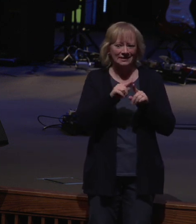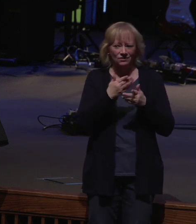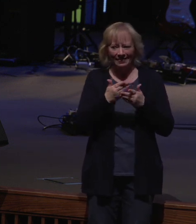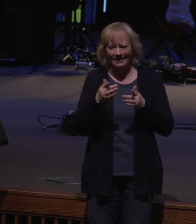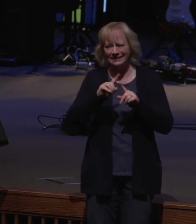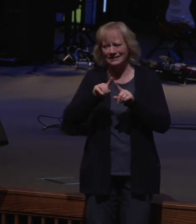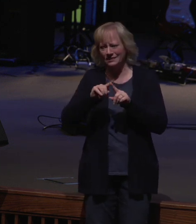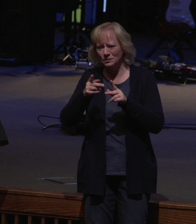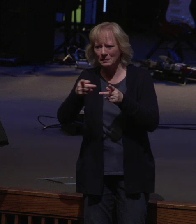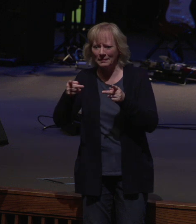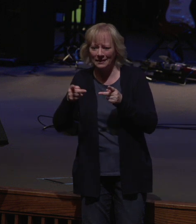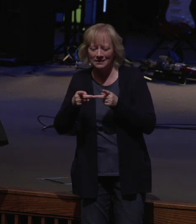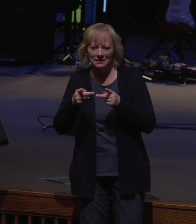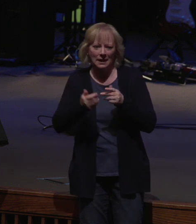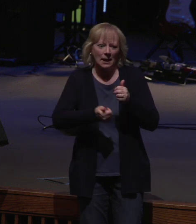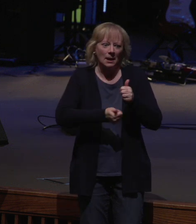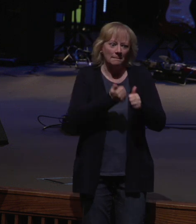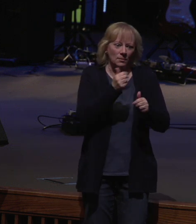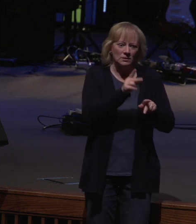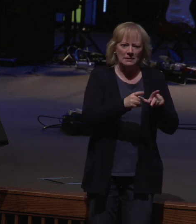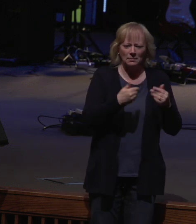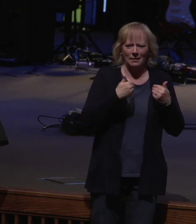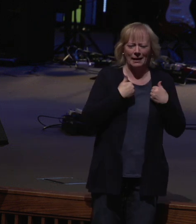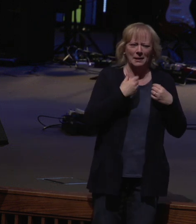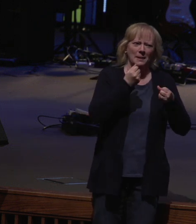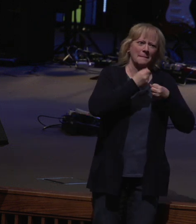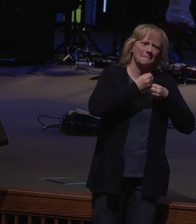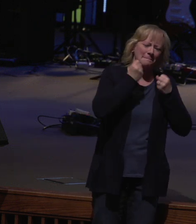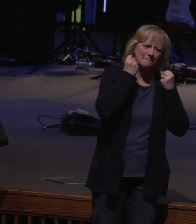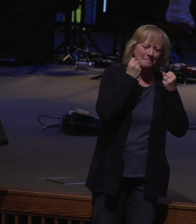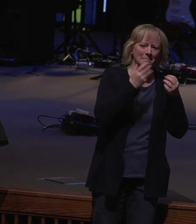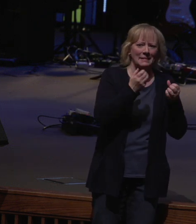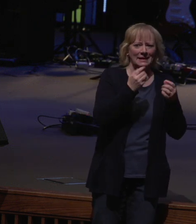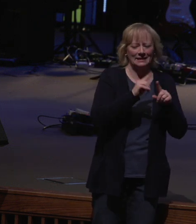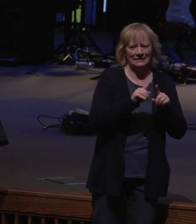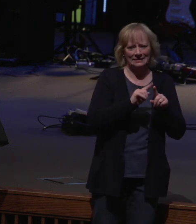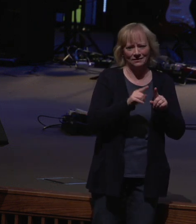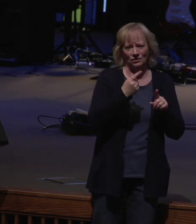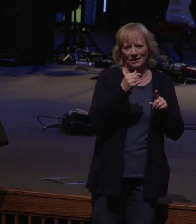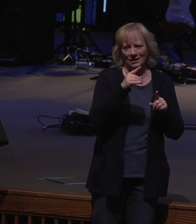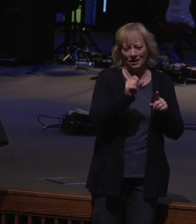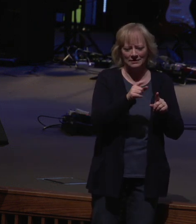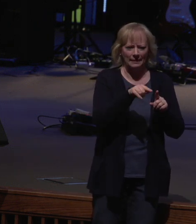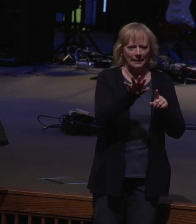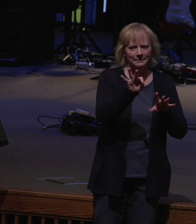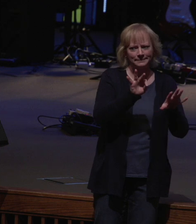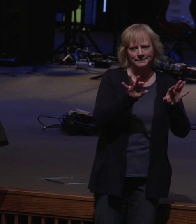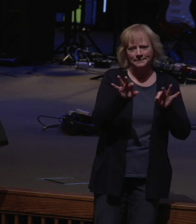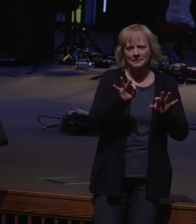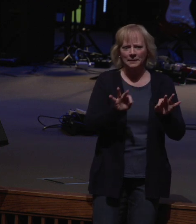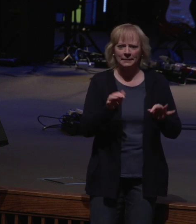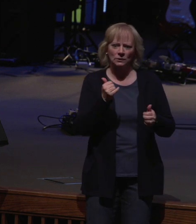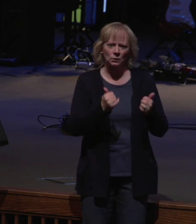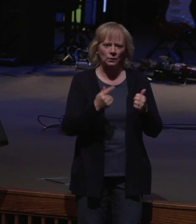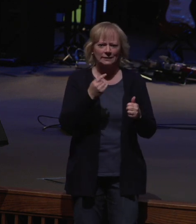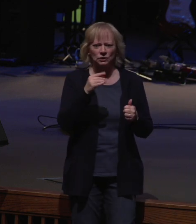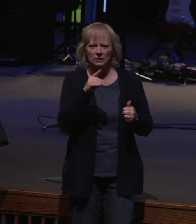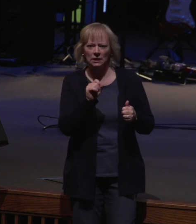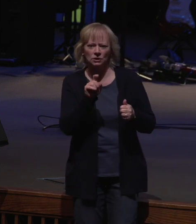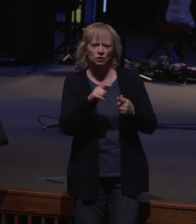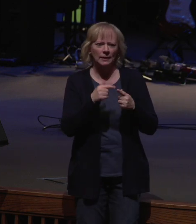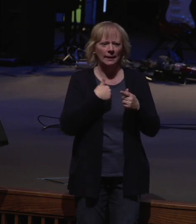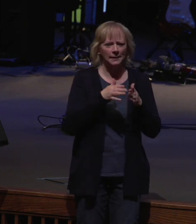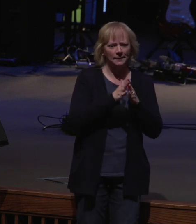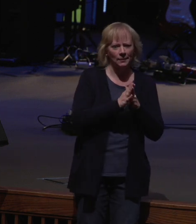most people had multiples. They picked and chose depending on what they needed, what they were going through. They